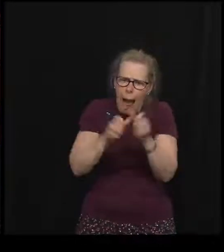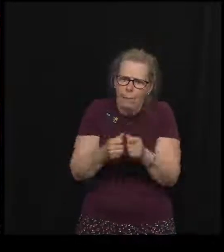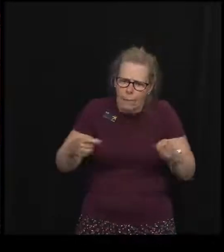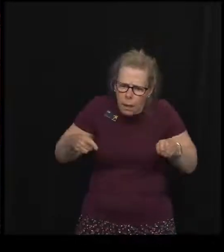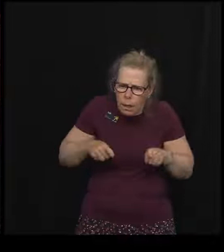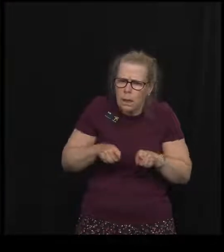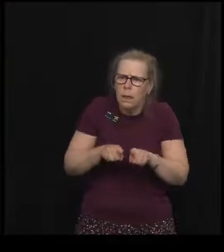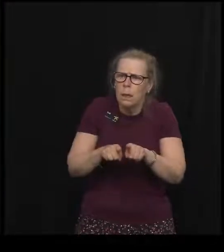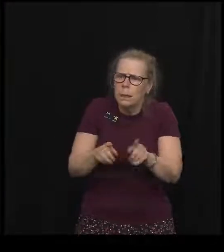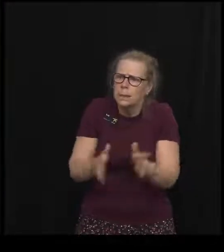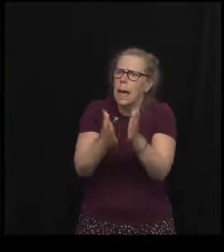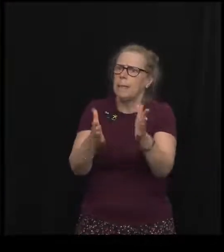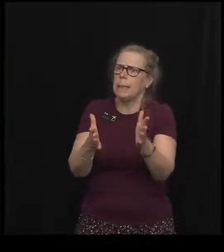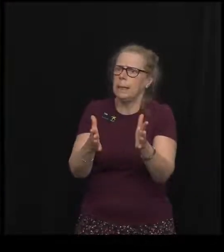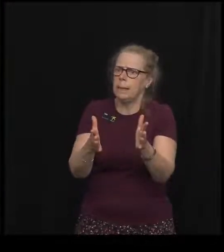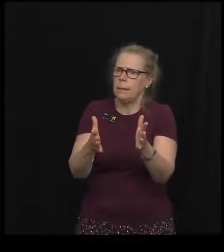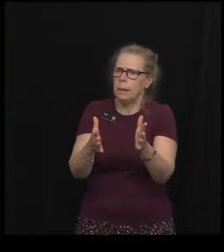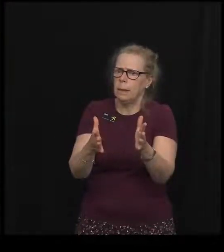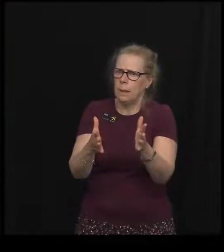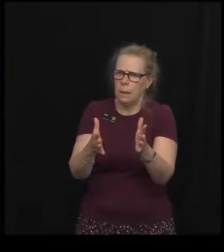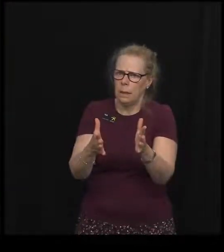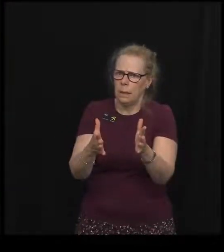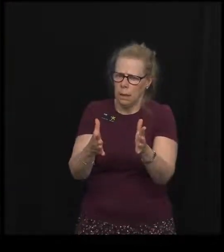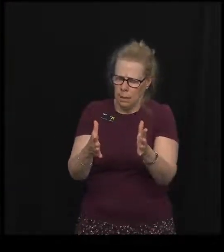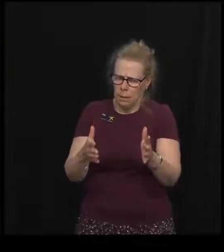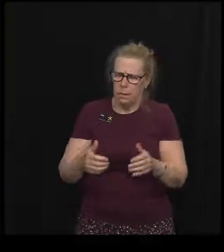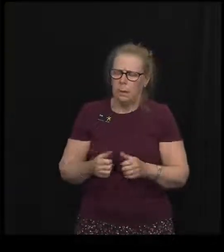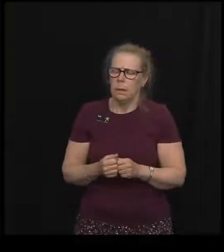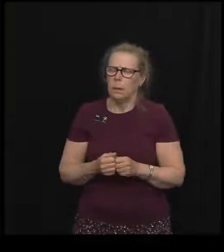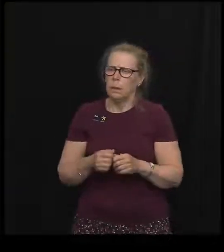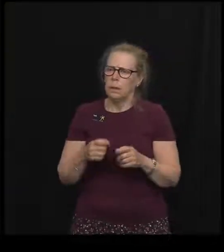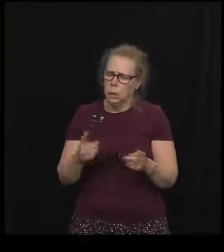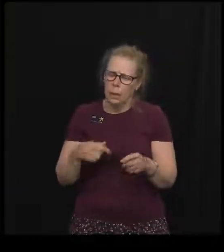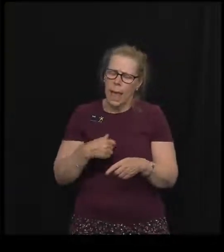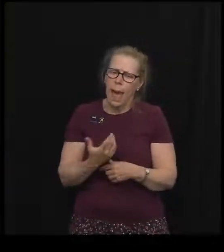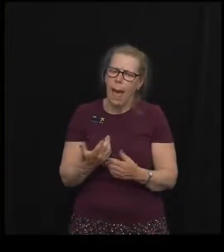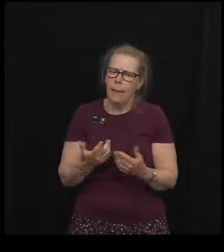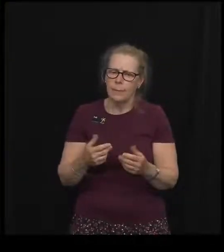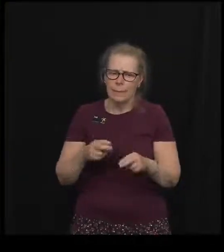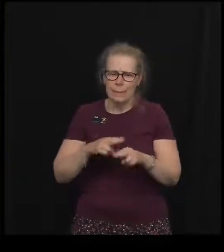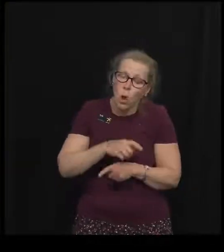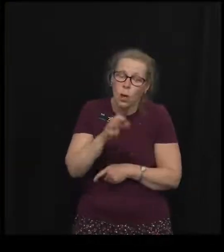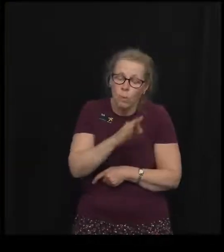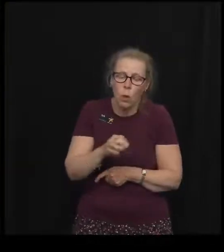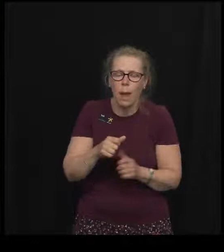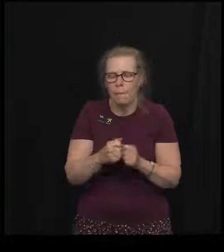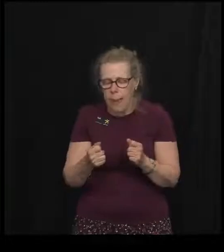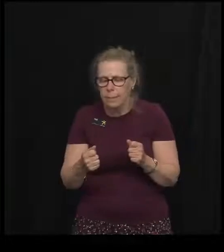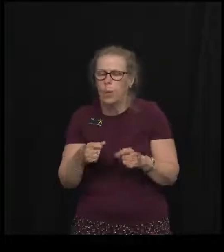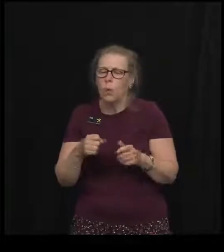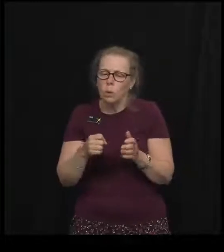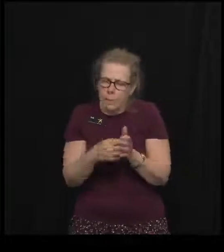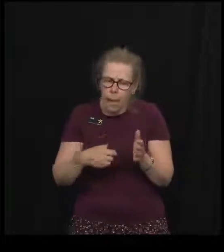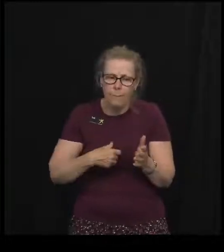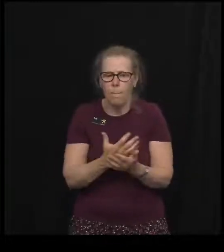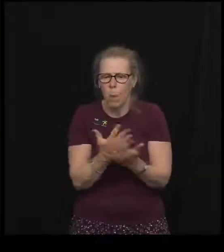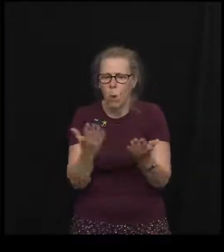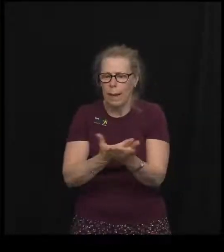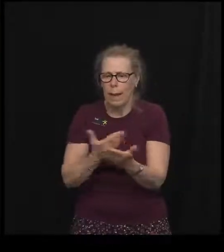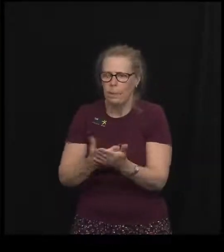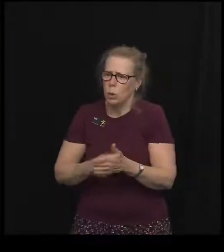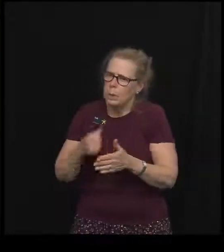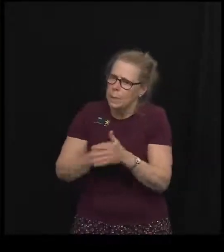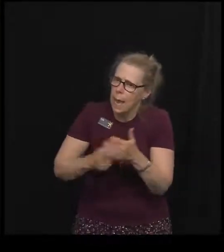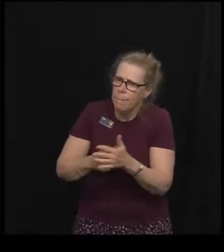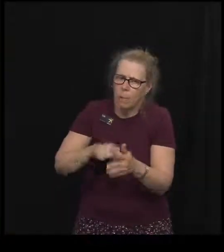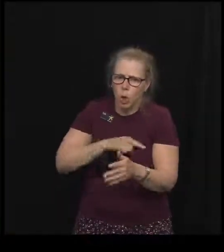the debt, mostly to the global north. Right, so it feels like are struggling to make these